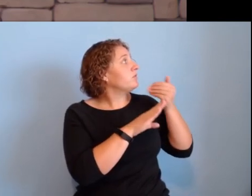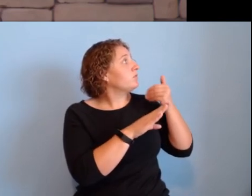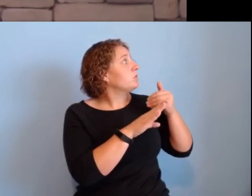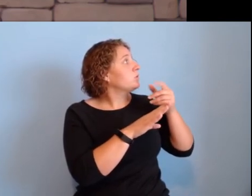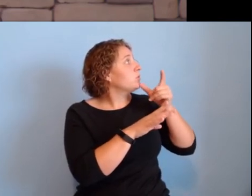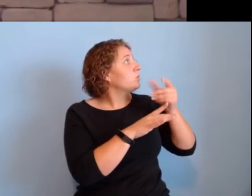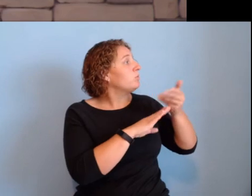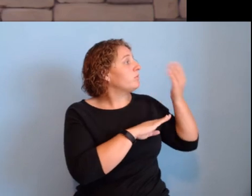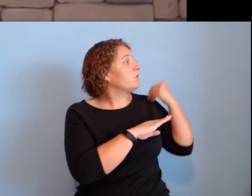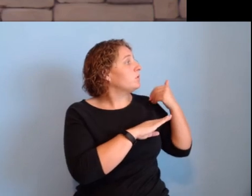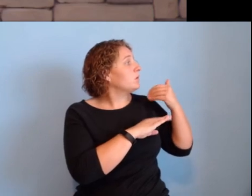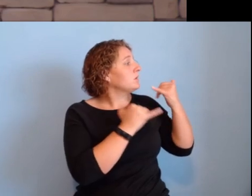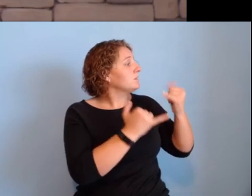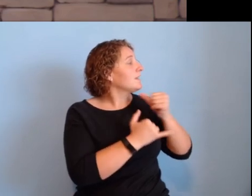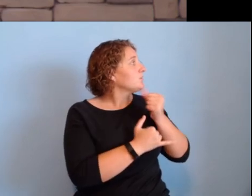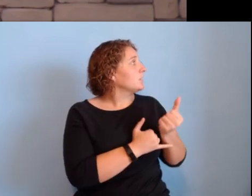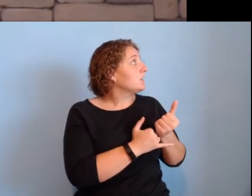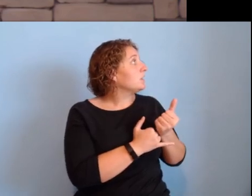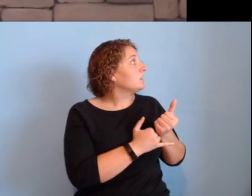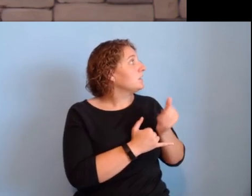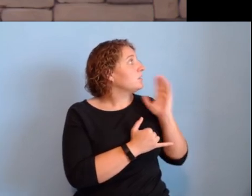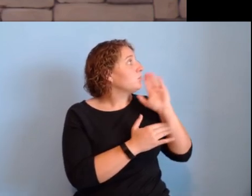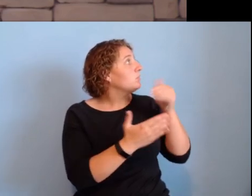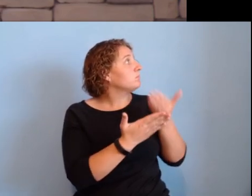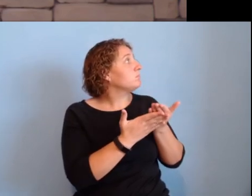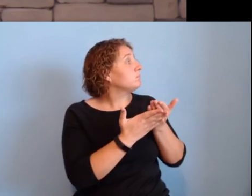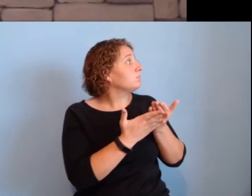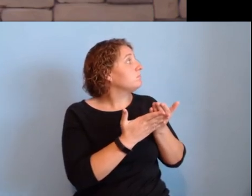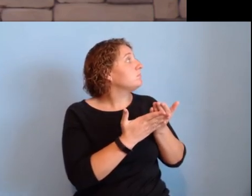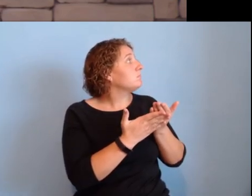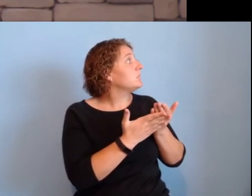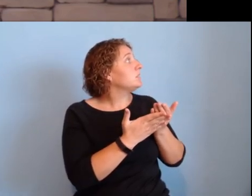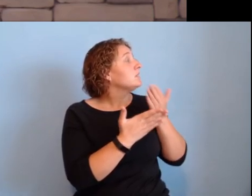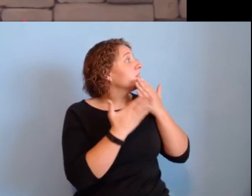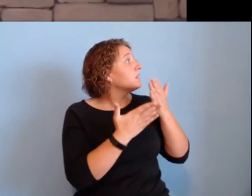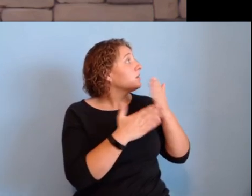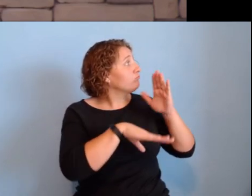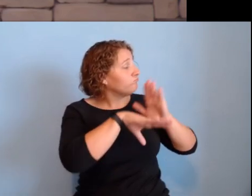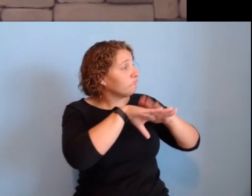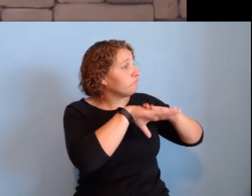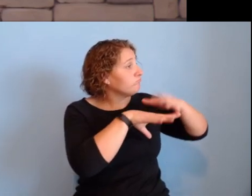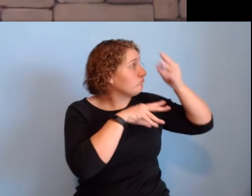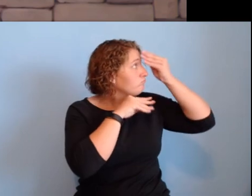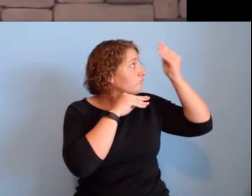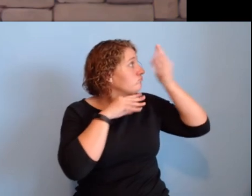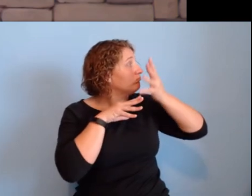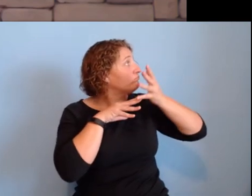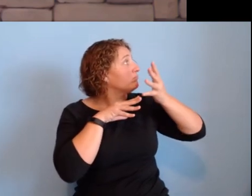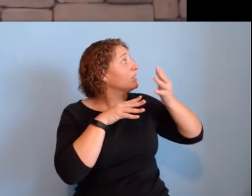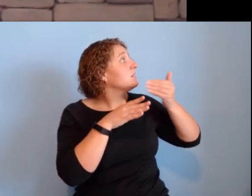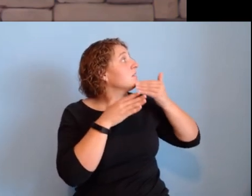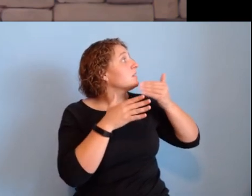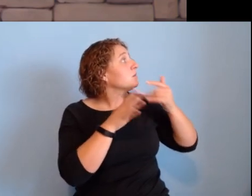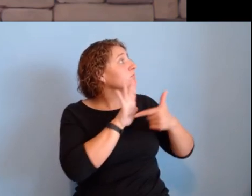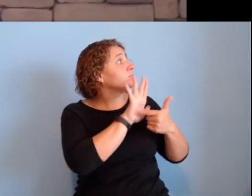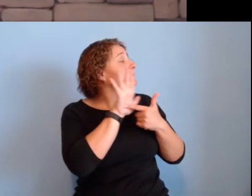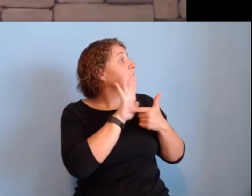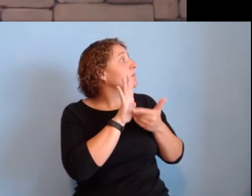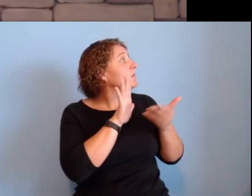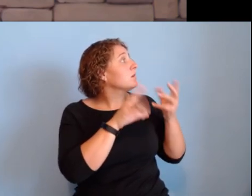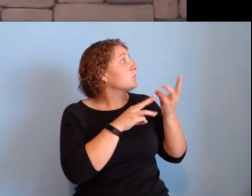and is not, and yet is to come. Thank you that you've warned us. Thank you that we can present these things to the world.